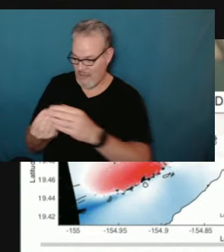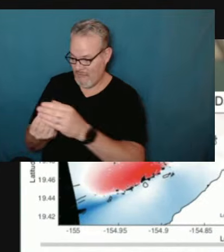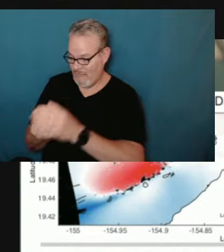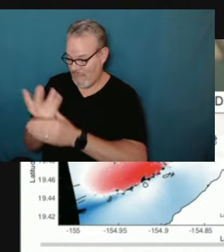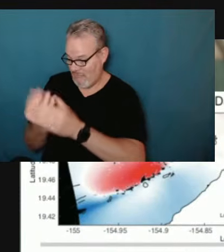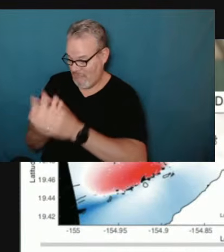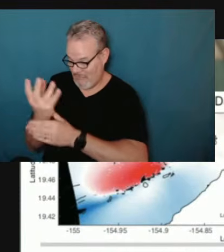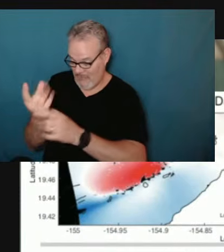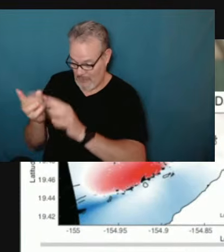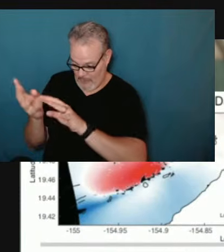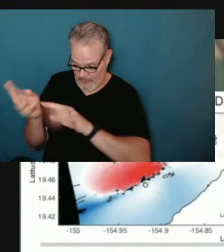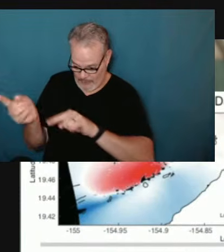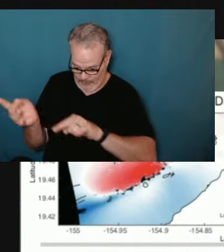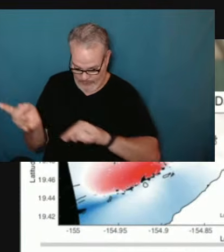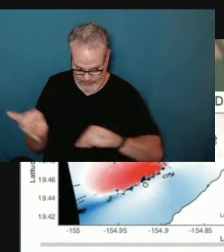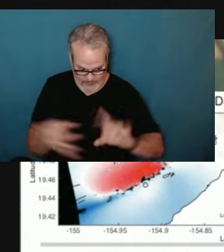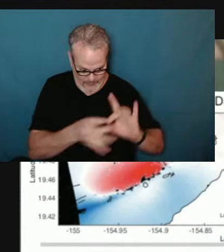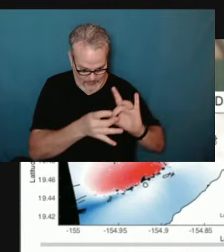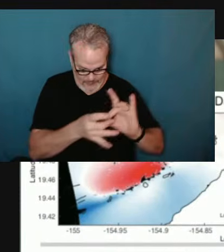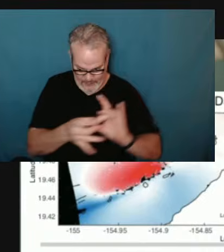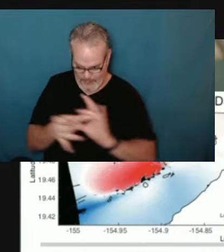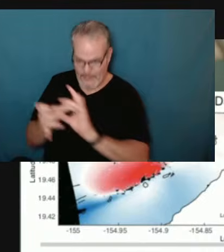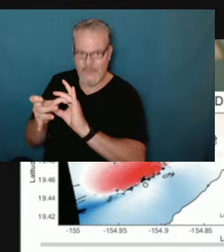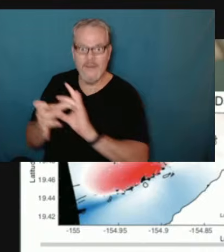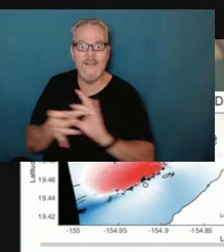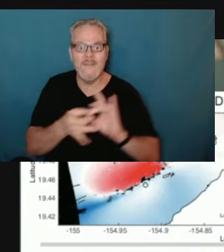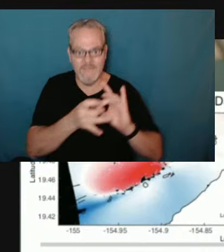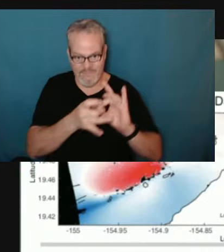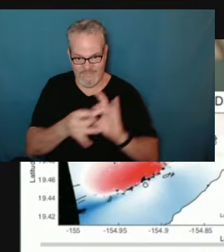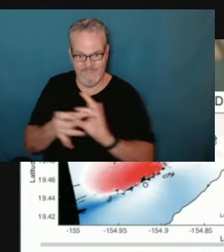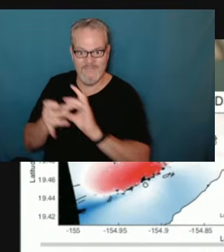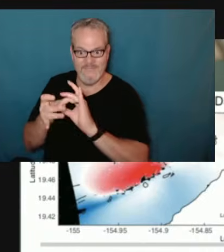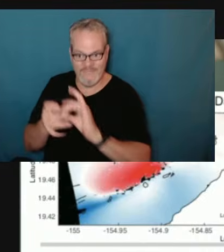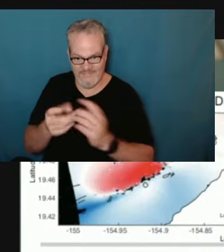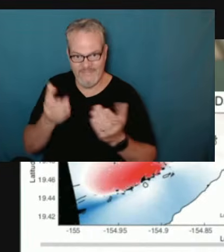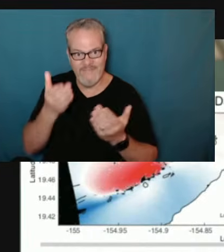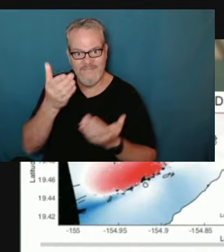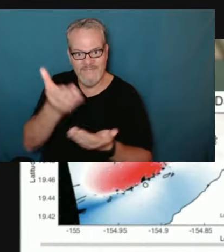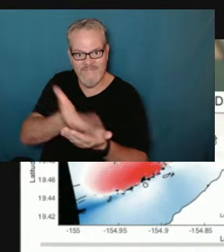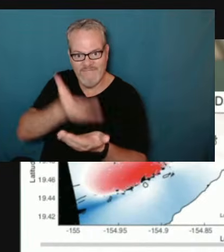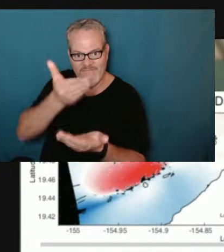on the rip zone and earthquakes. Look what happened in 2018.